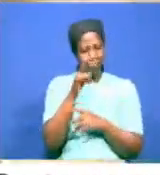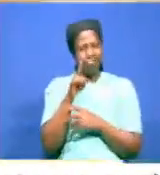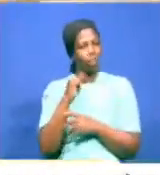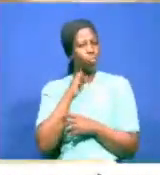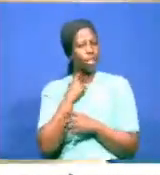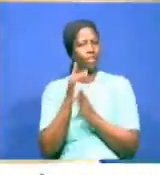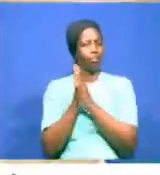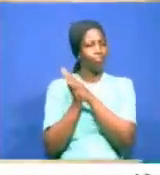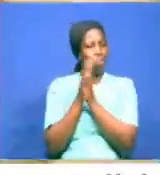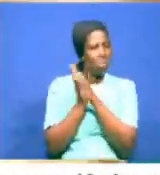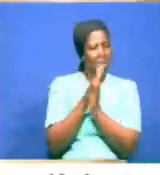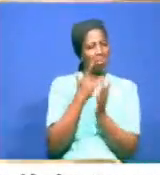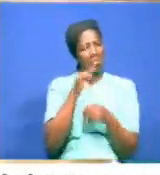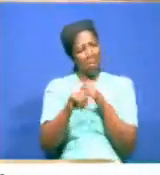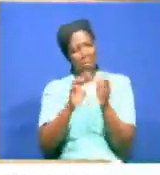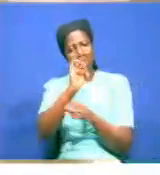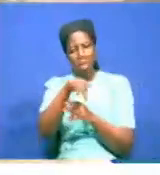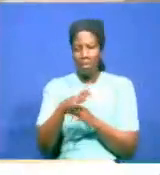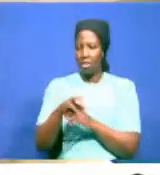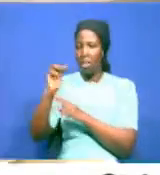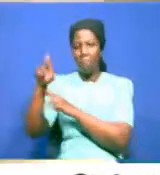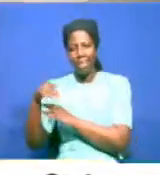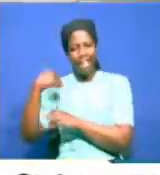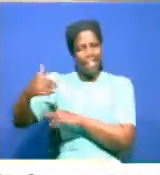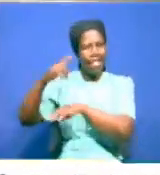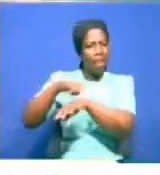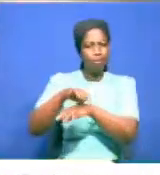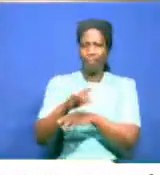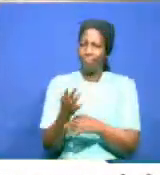about MPs, yes. MPs, and all that. Sometimes they